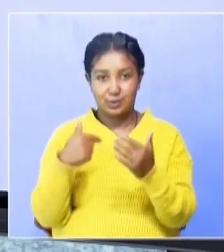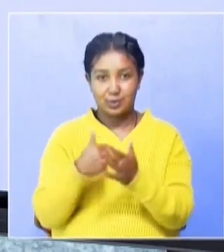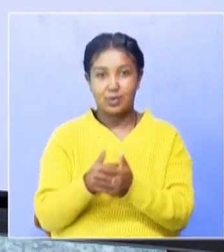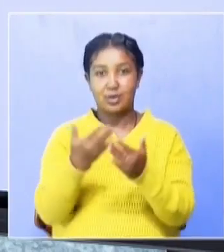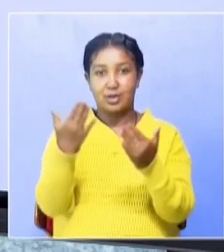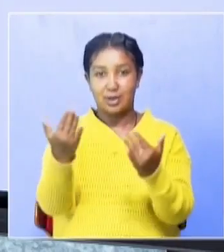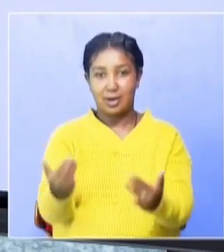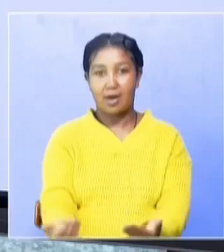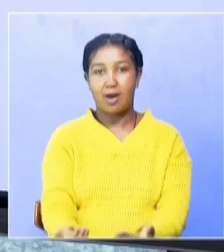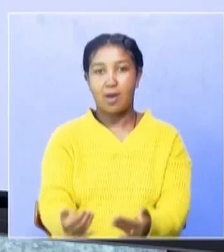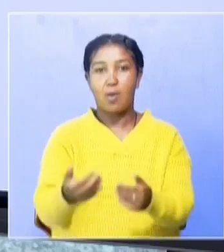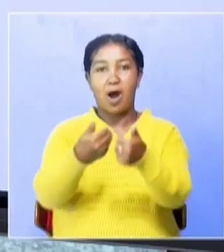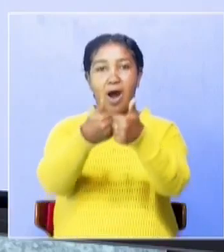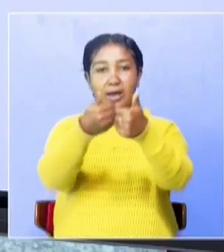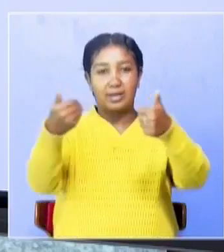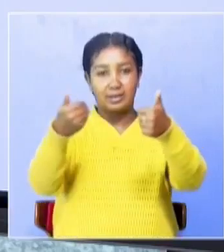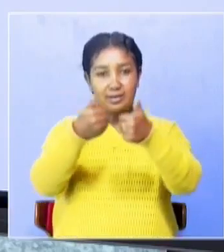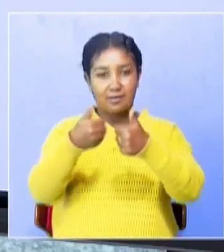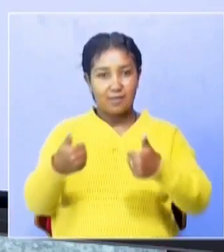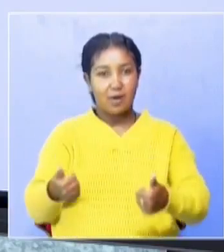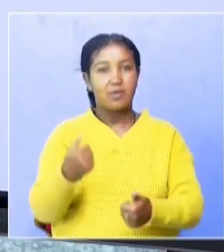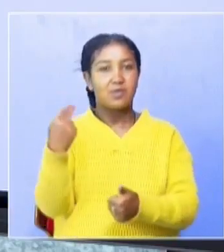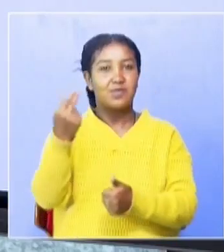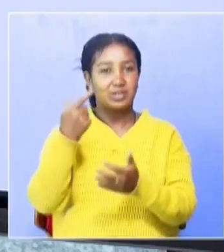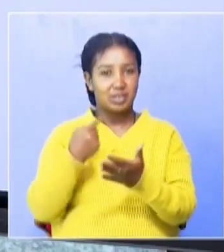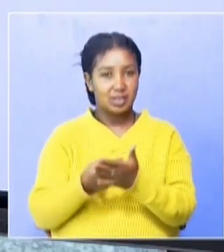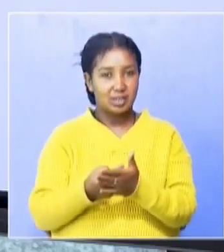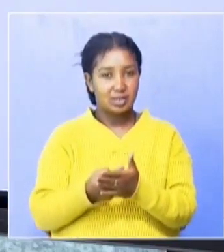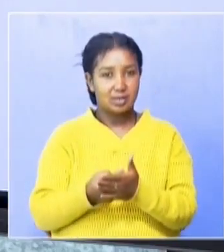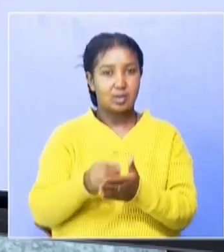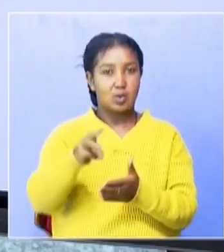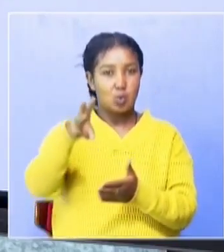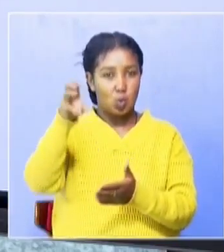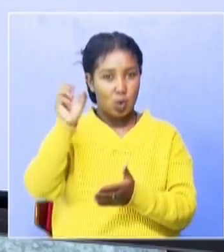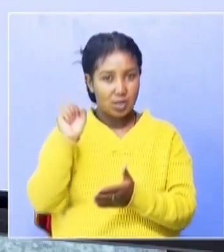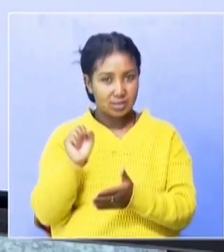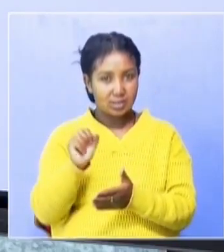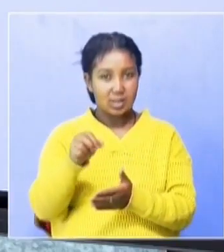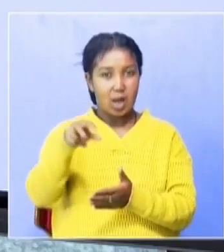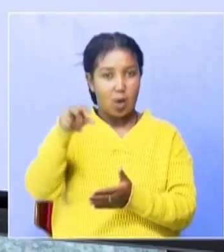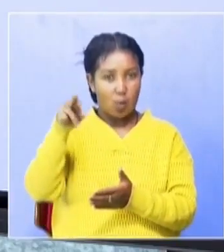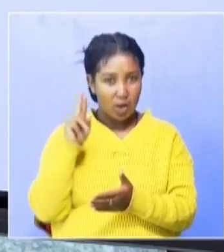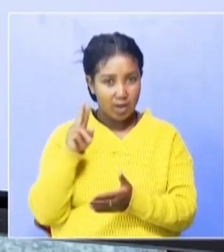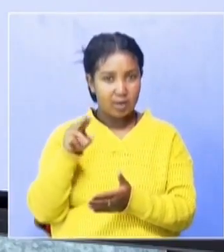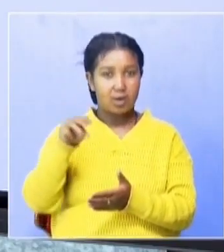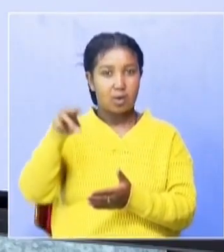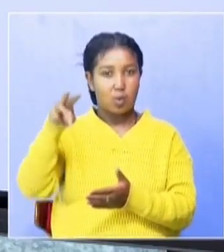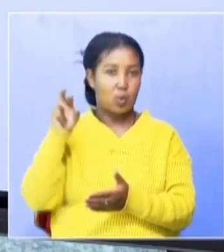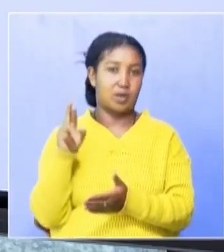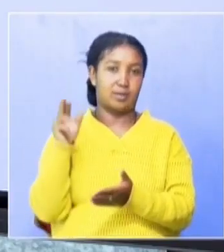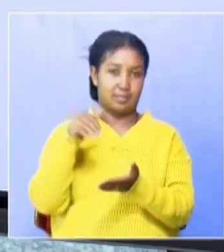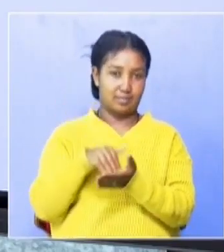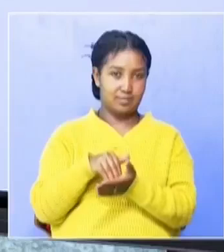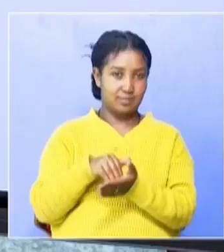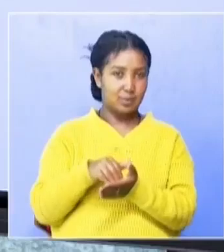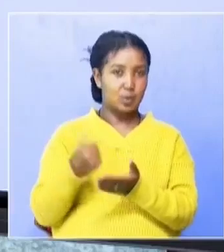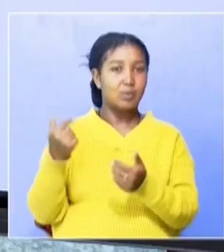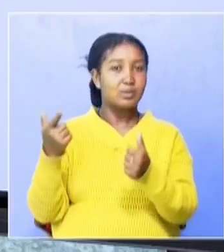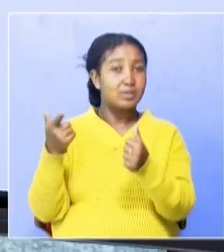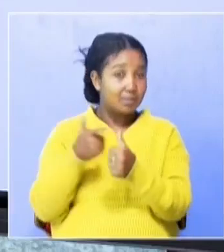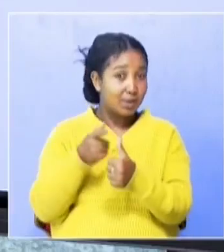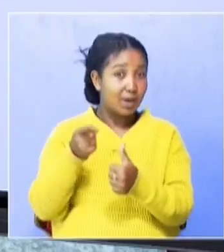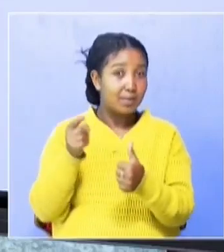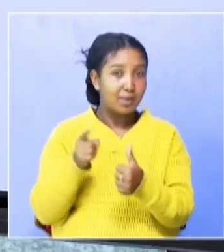we are going to identify the function here. Was, where. We started